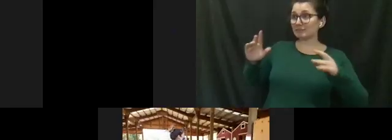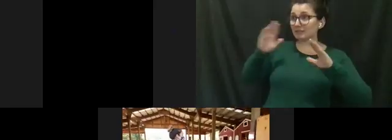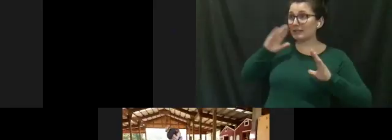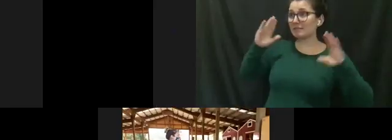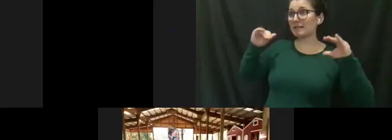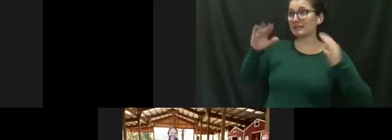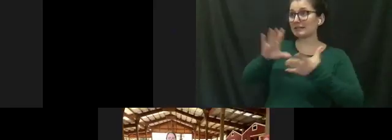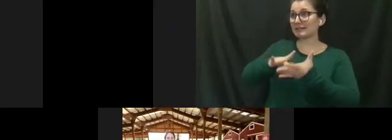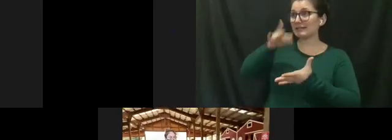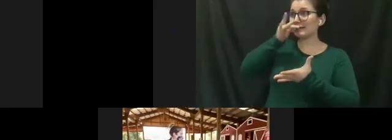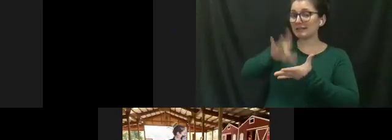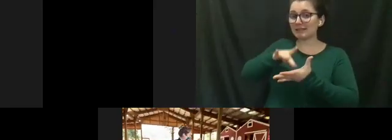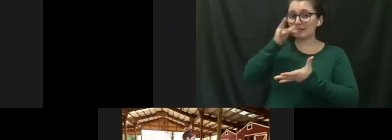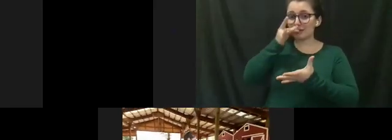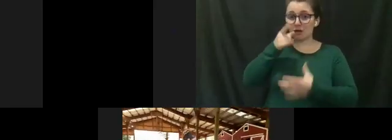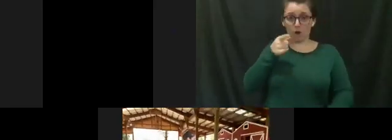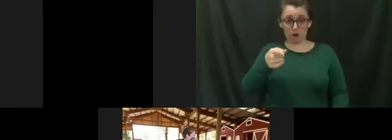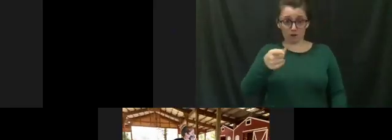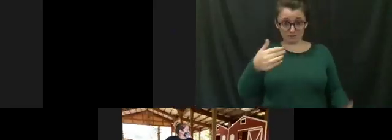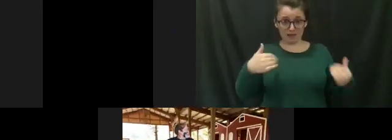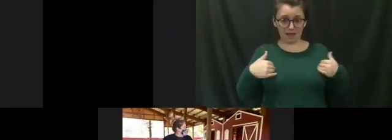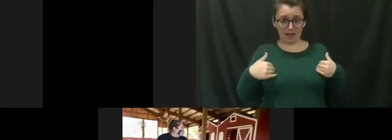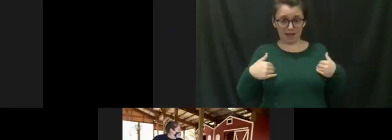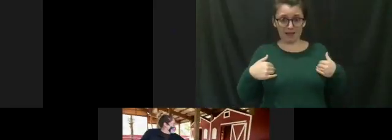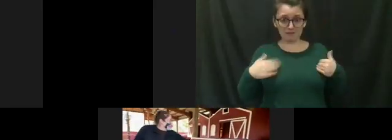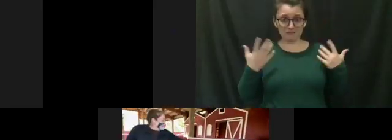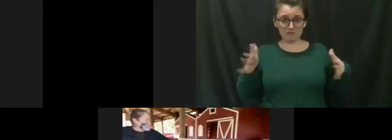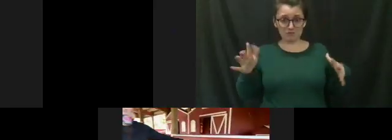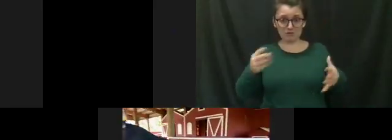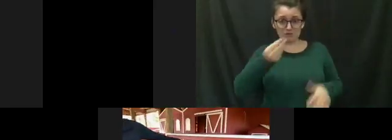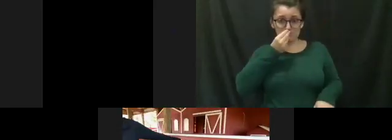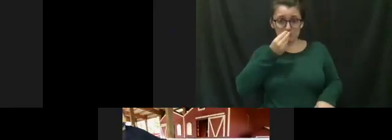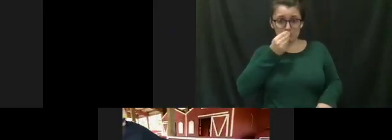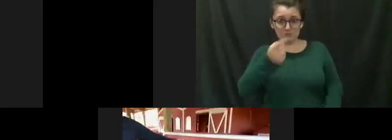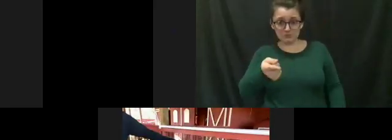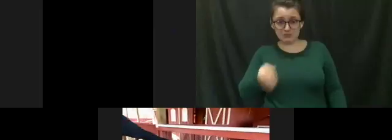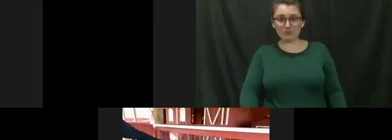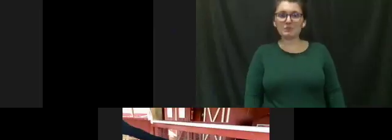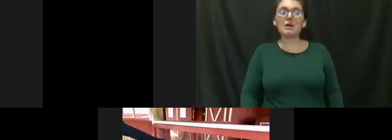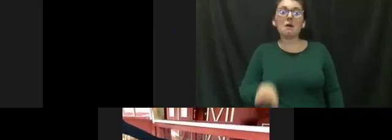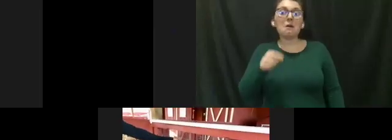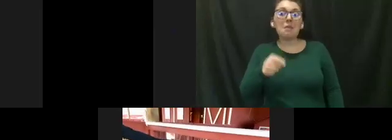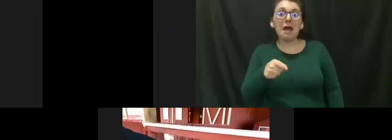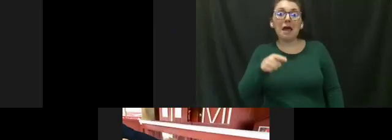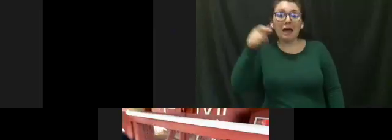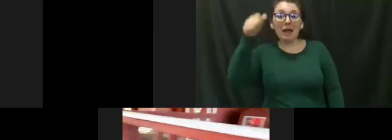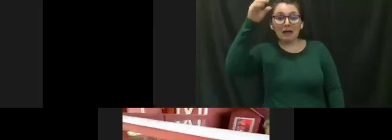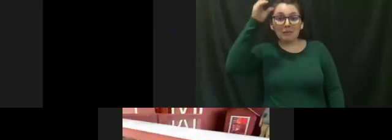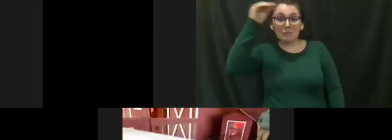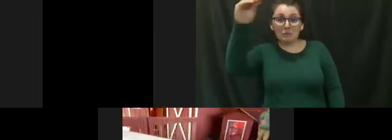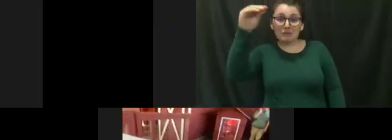like one of them is actually having dinner right now. This cute little guy here is Sir Henry.